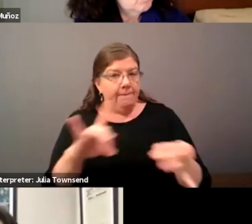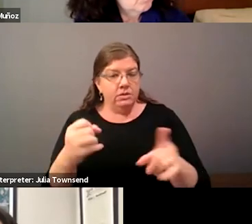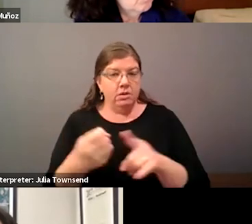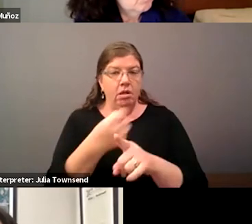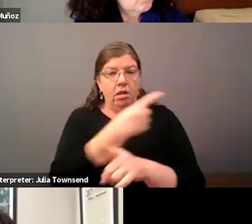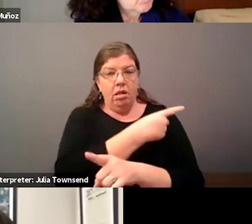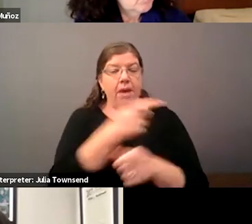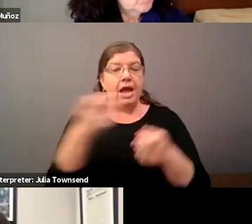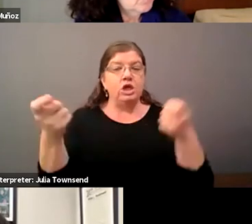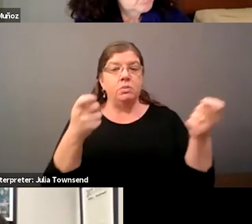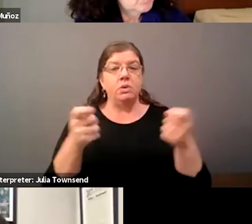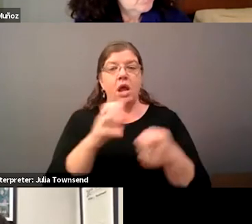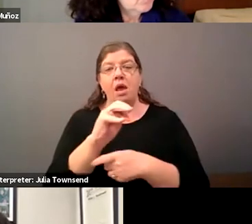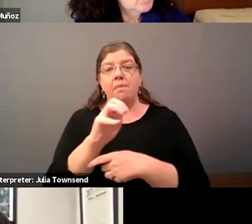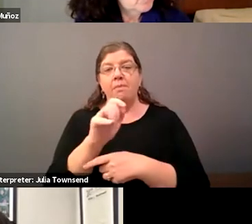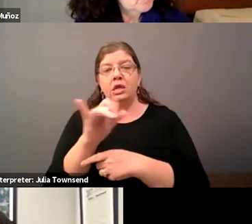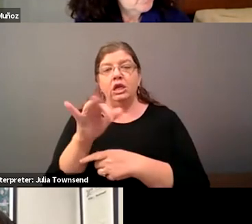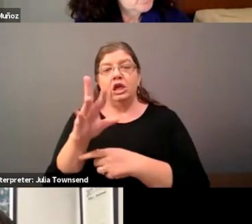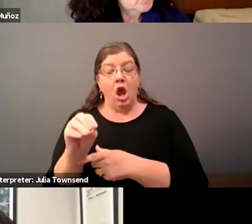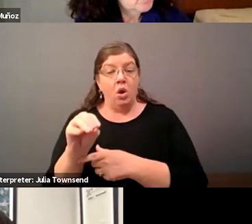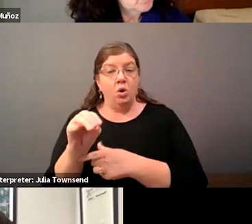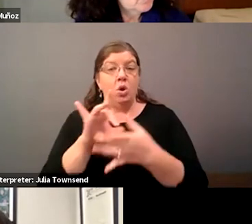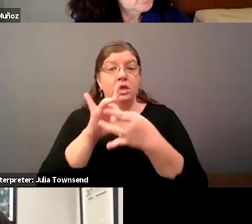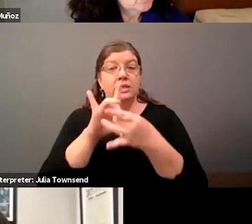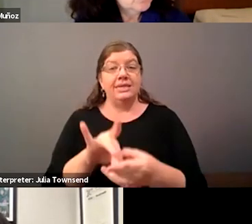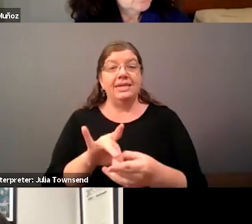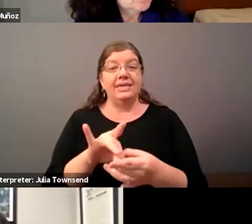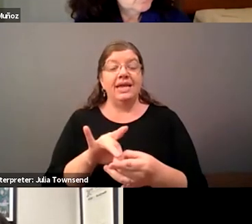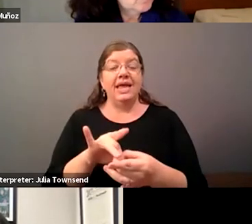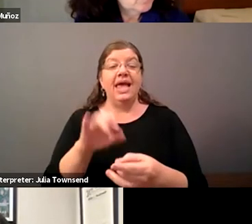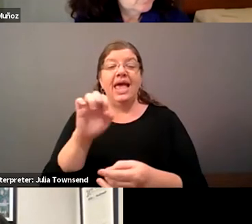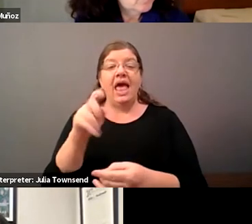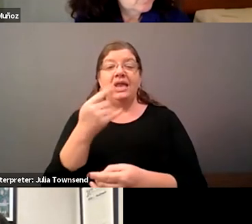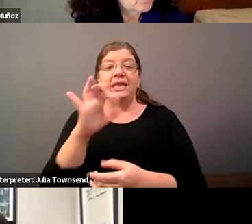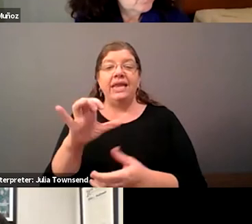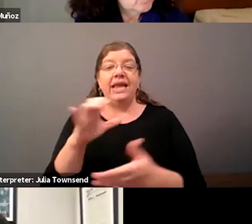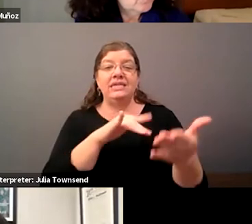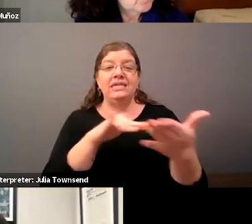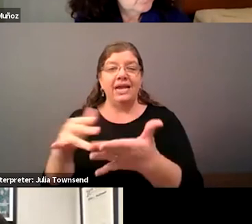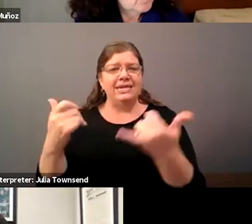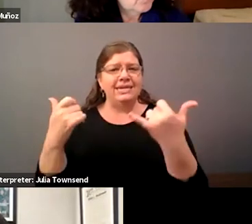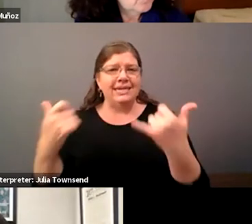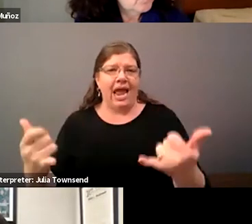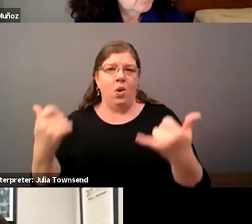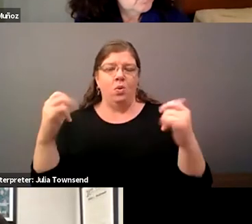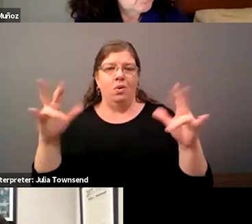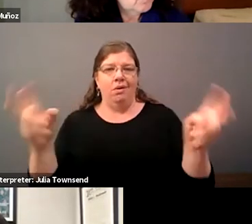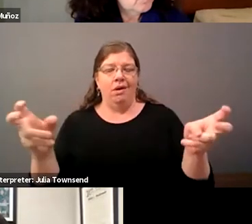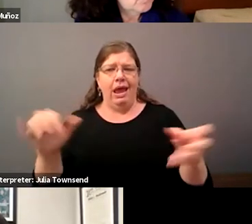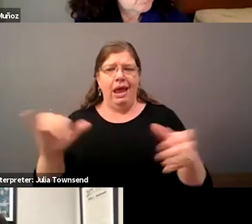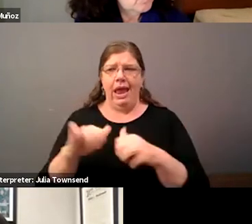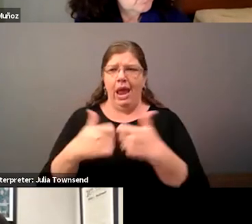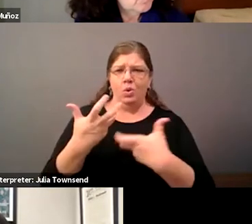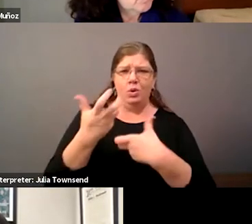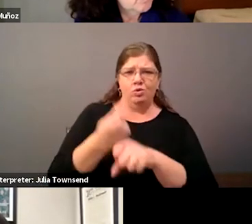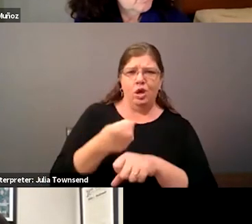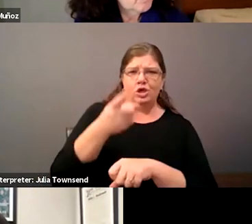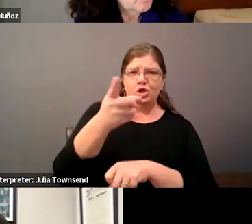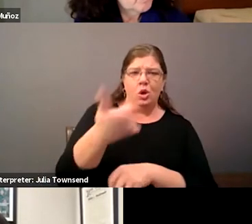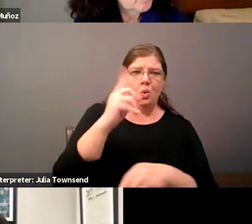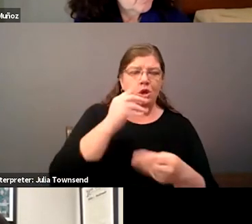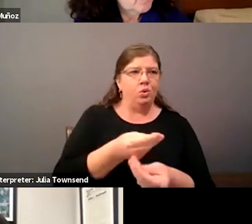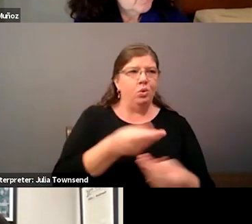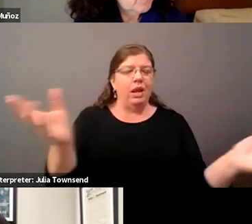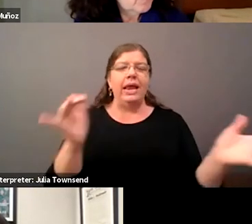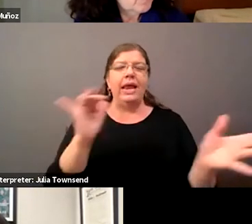superintendent maldonado concerning ethnic studies now how can we trust you when you put out inaccurate